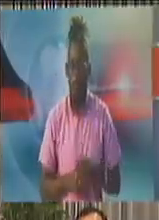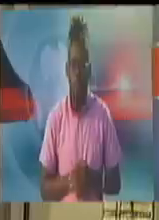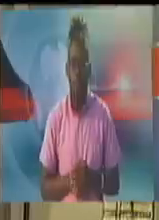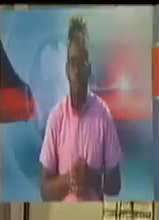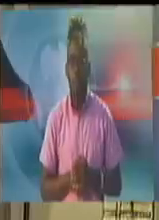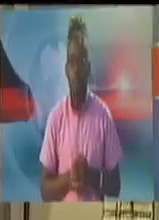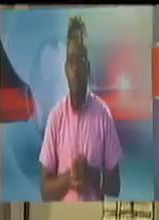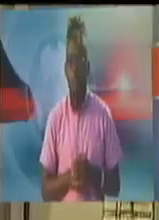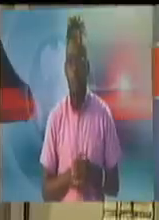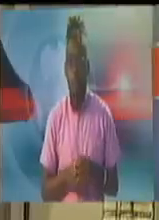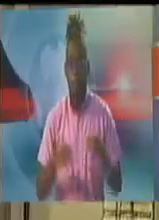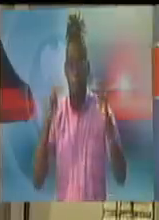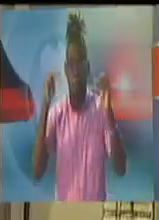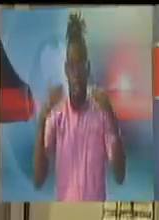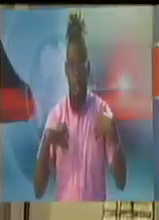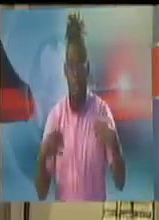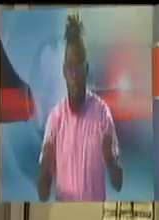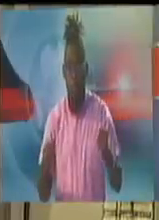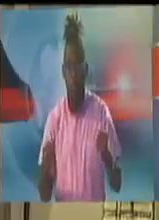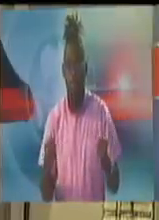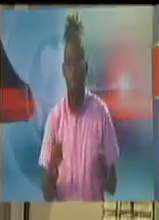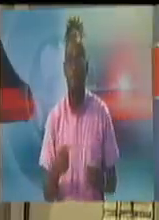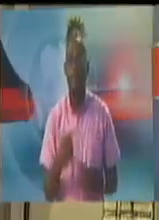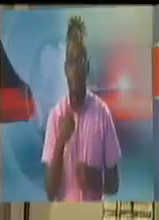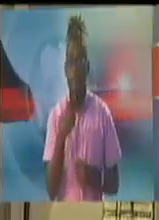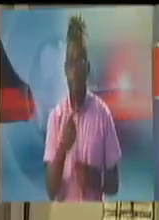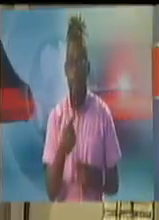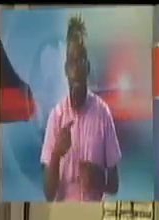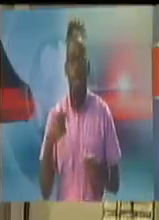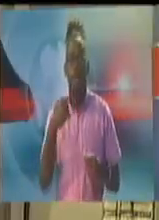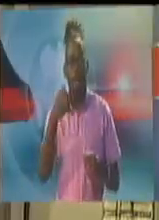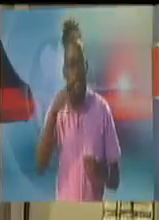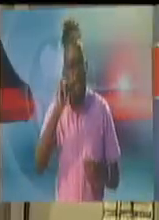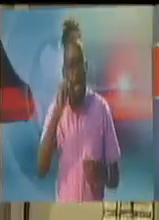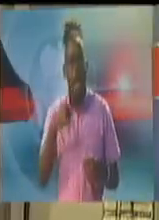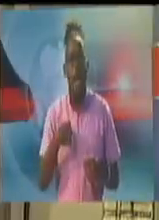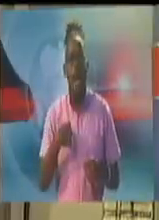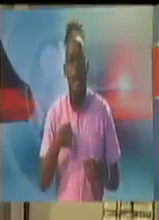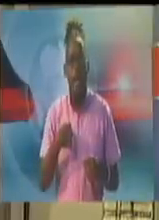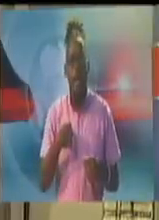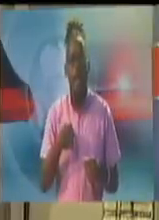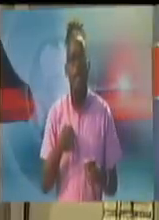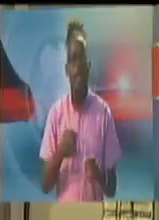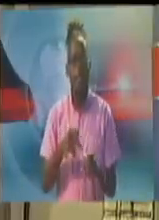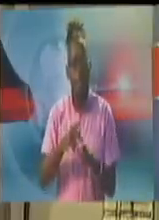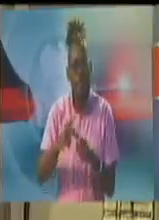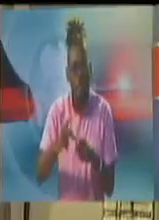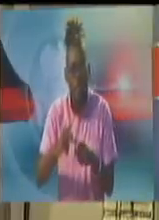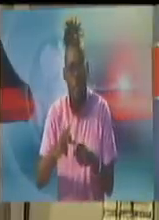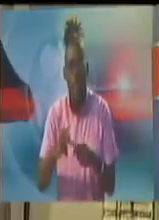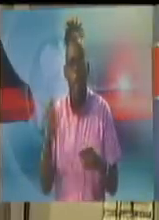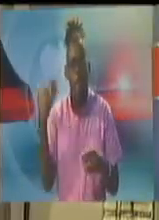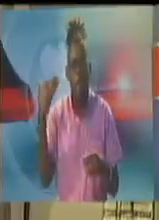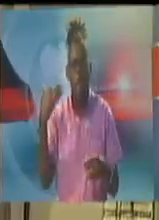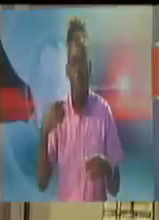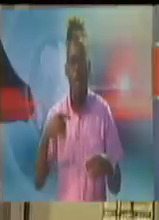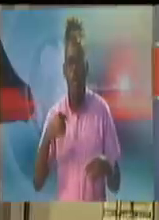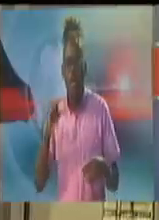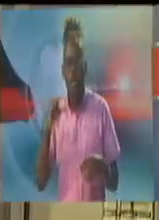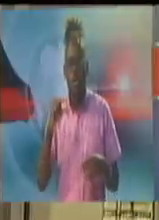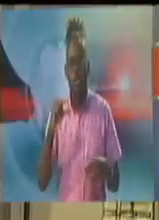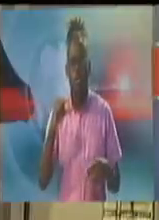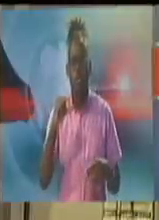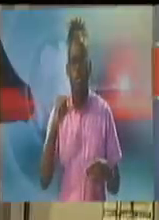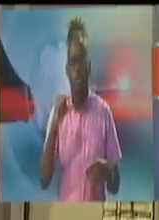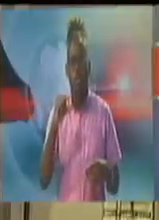panel up to yesterday. We did have Dr. Joanne Paul. Previously, we had two gynecologists. We had mental health. We also